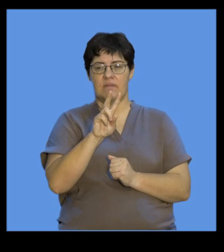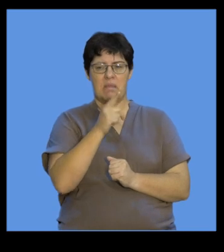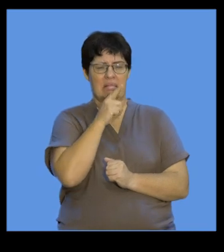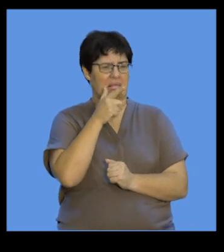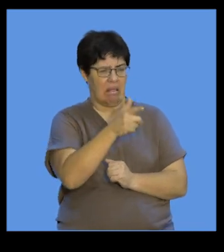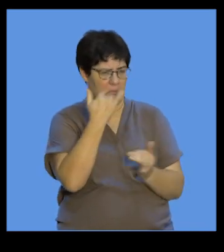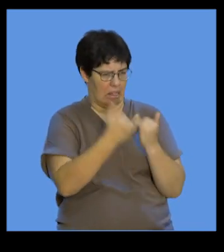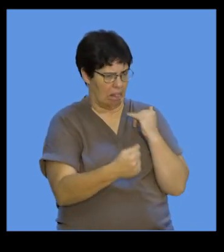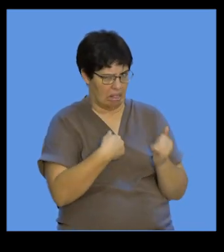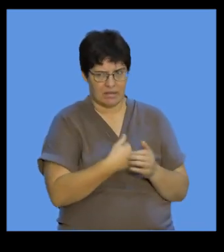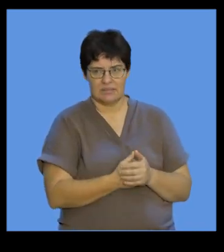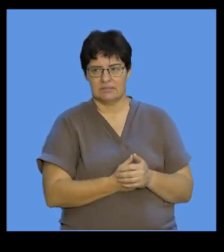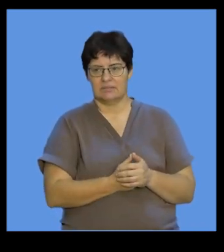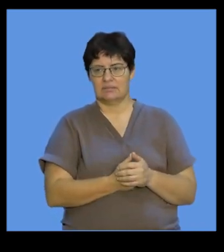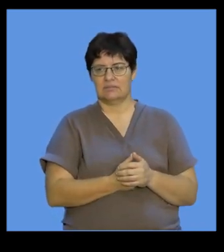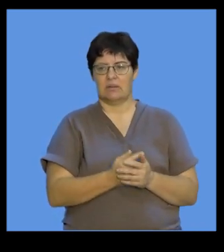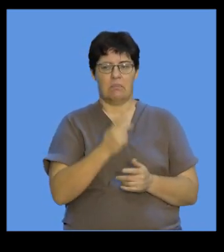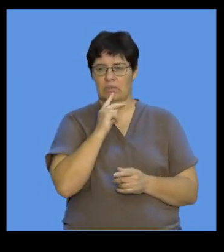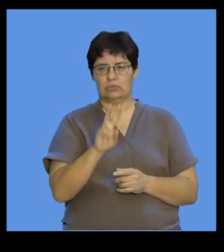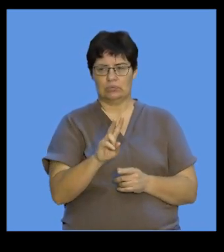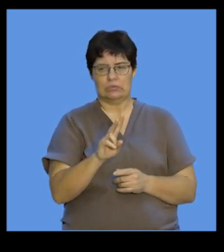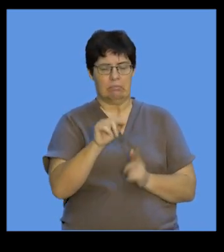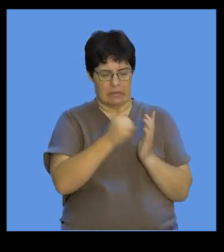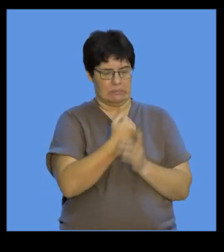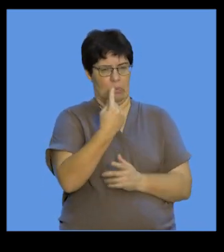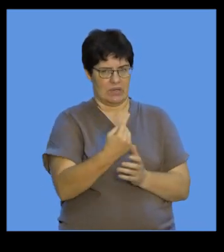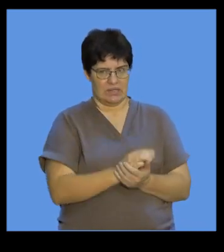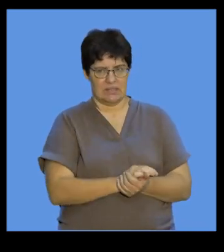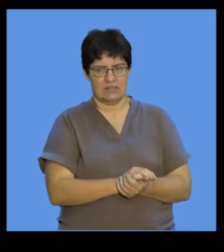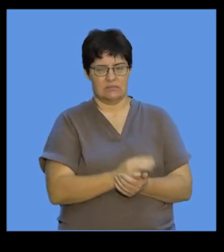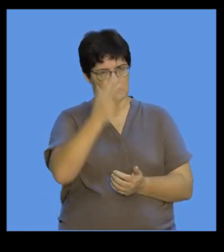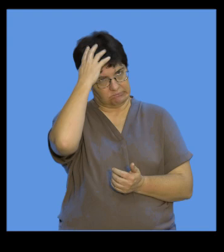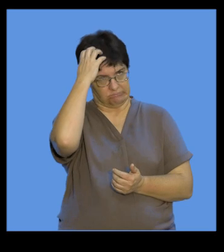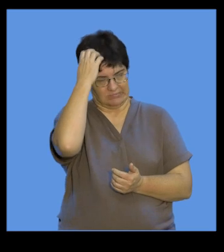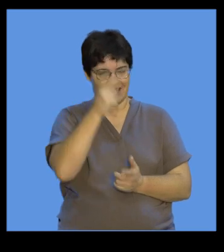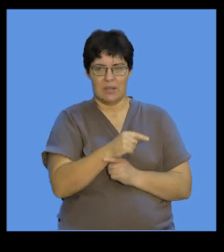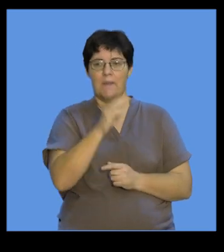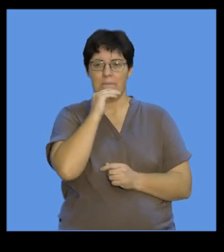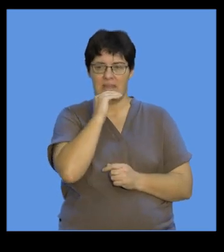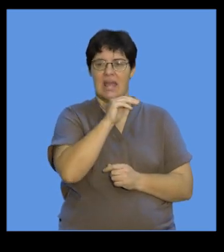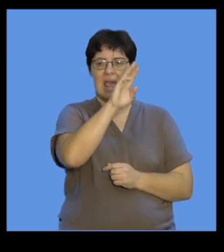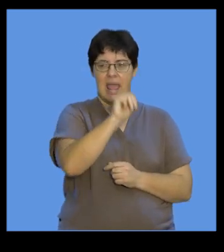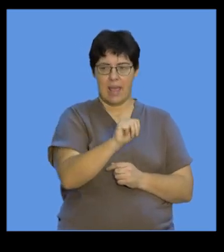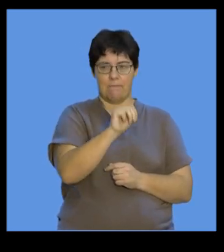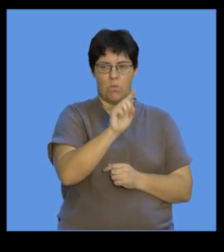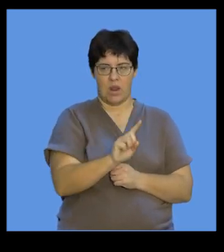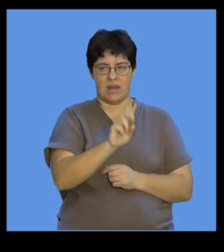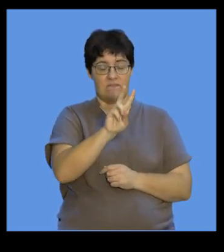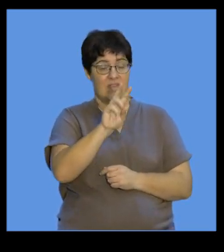I put a 2 there and it should be a 1. Oh my goodness, that's a 1 and that's a